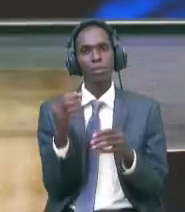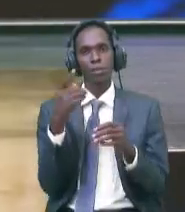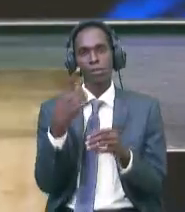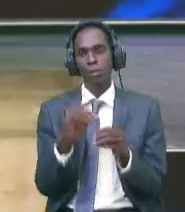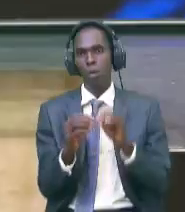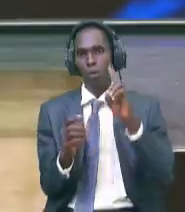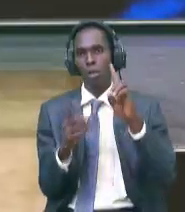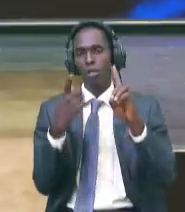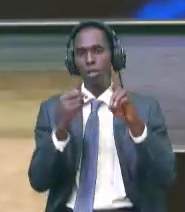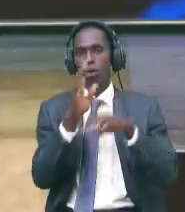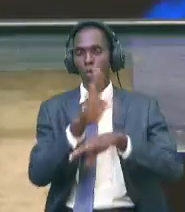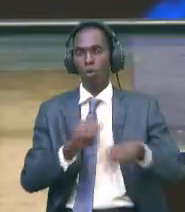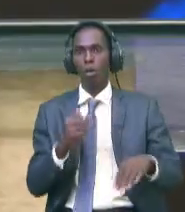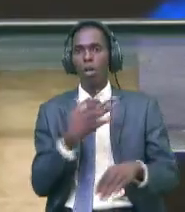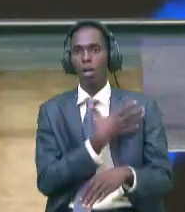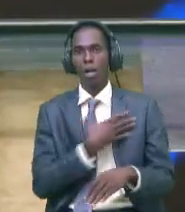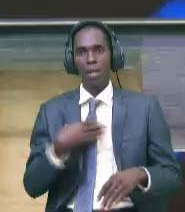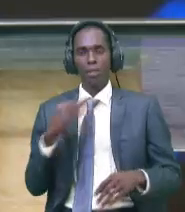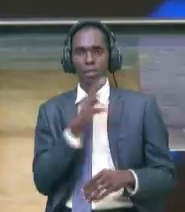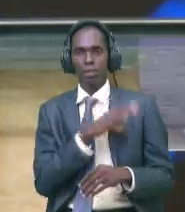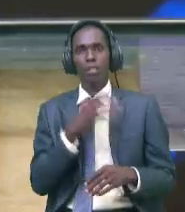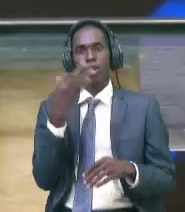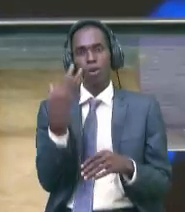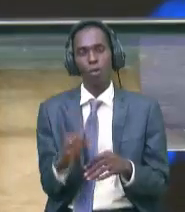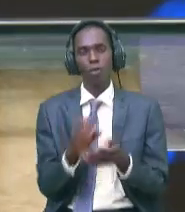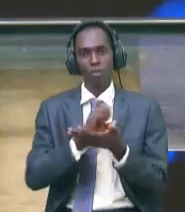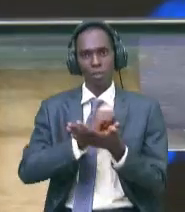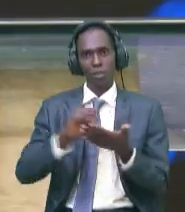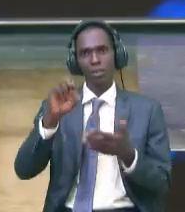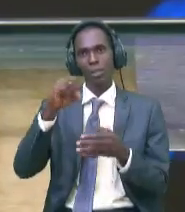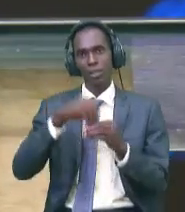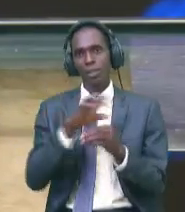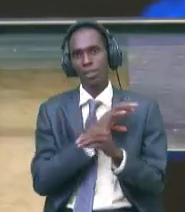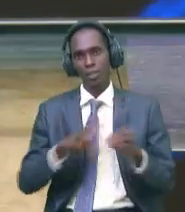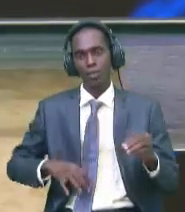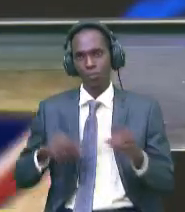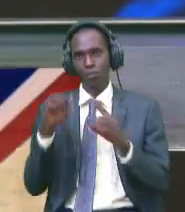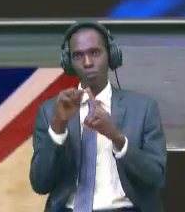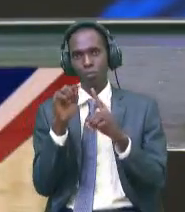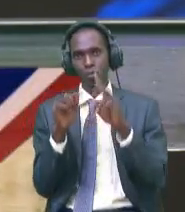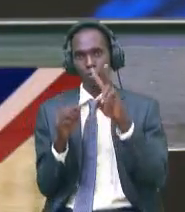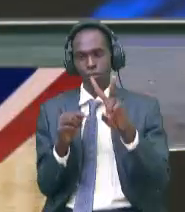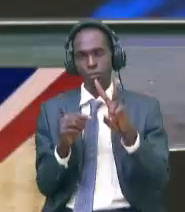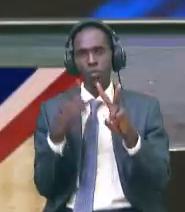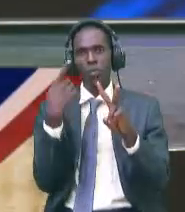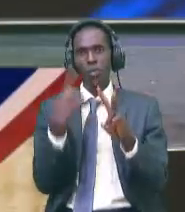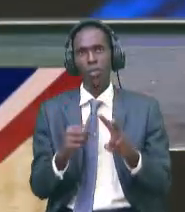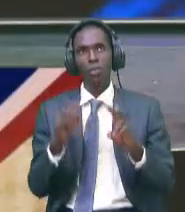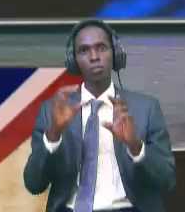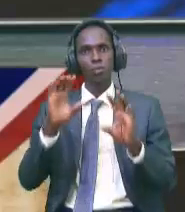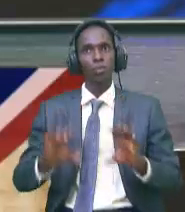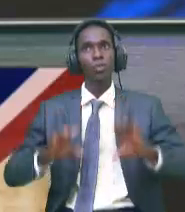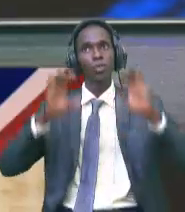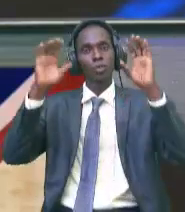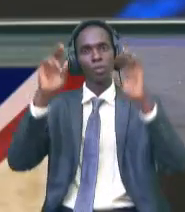and character of saints in Christ. Number two, the consecration and